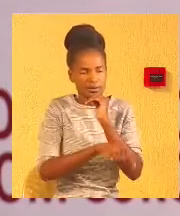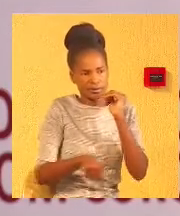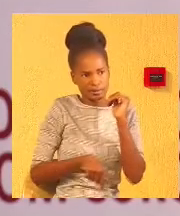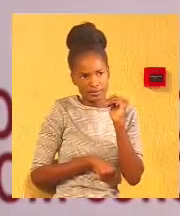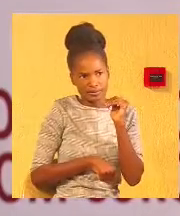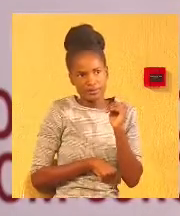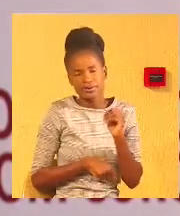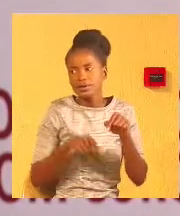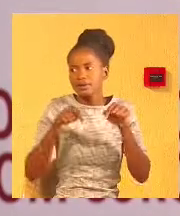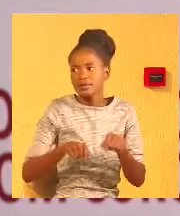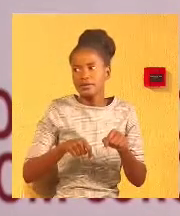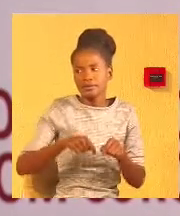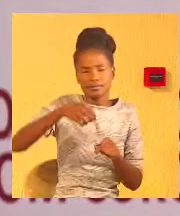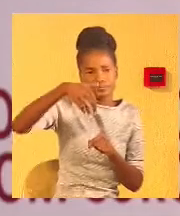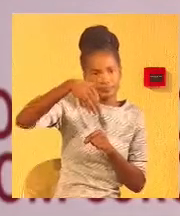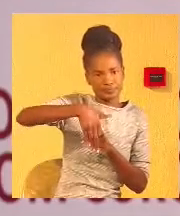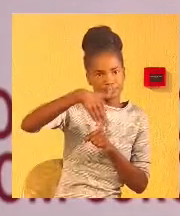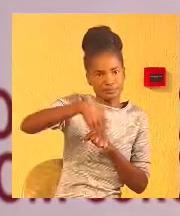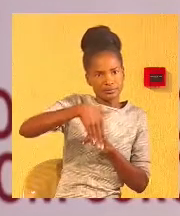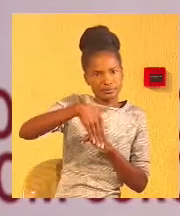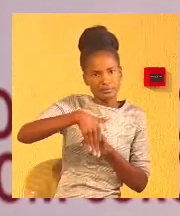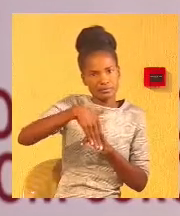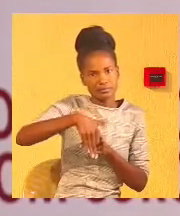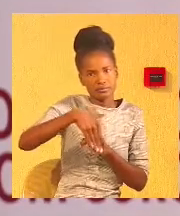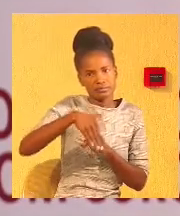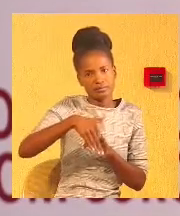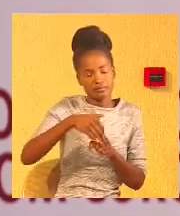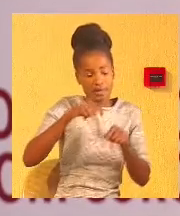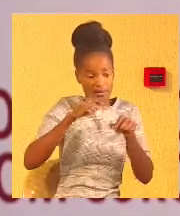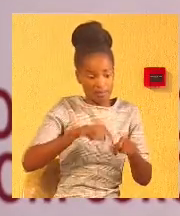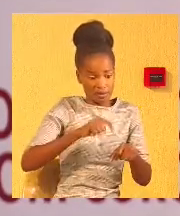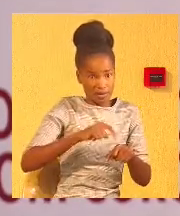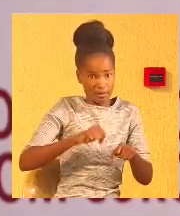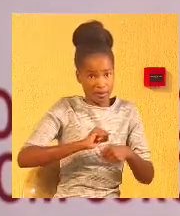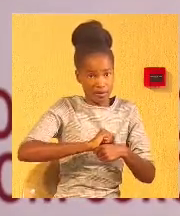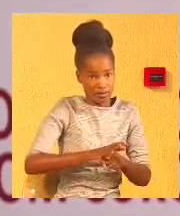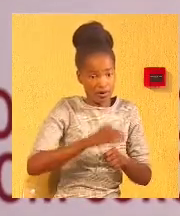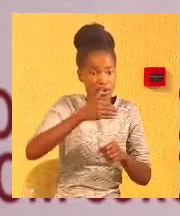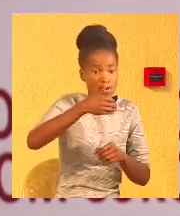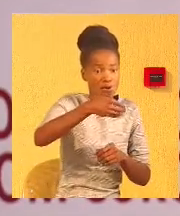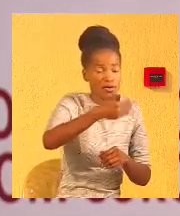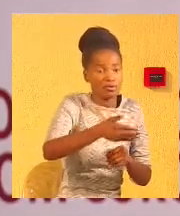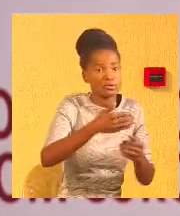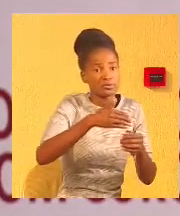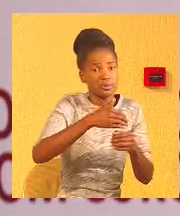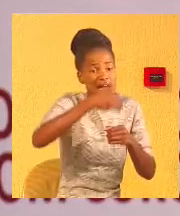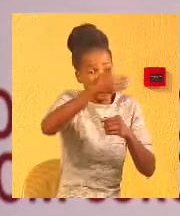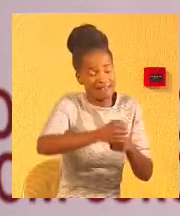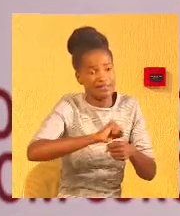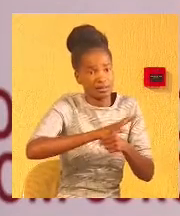a pandemic now, there would be a post-COVID-19 or a transition to a normality post the